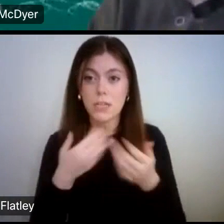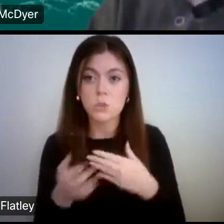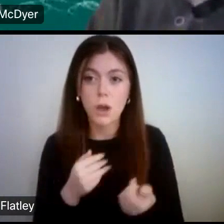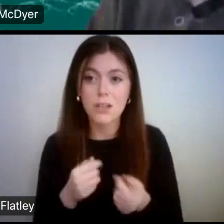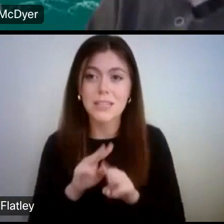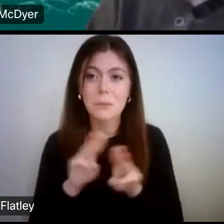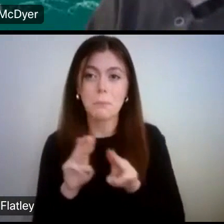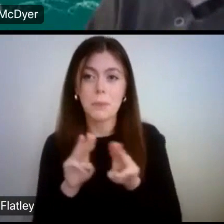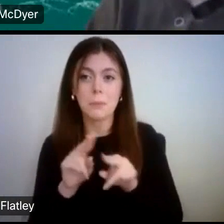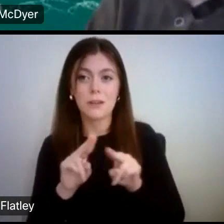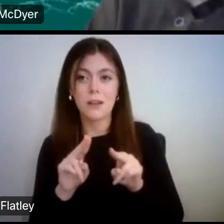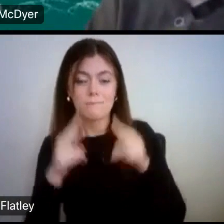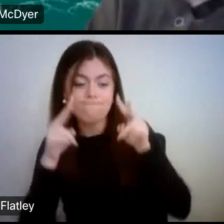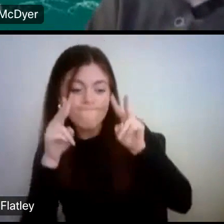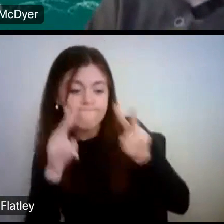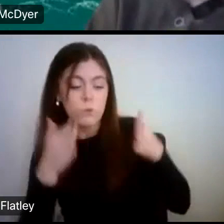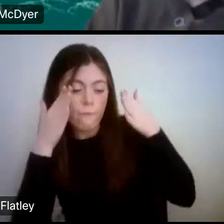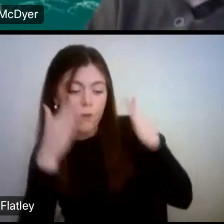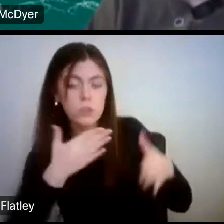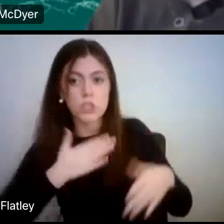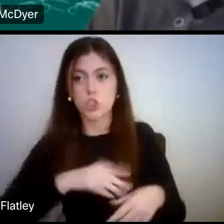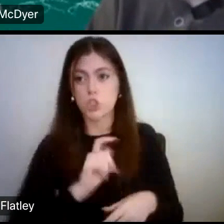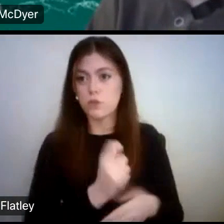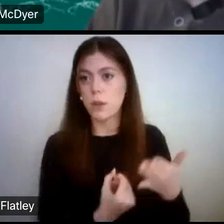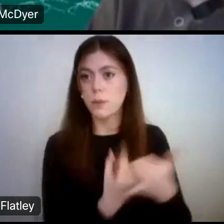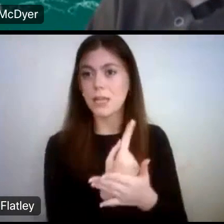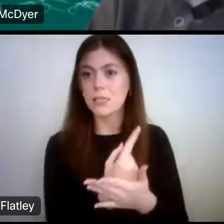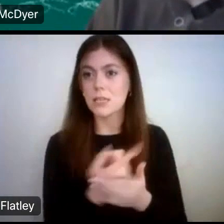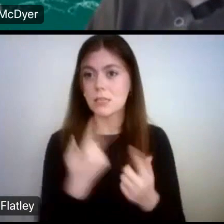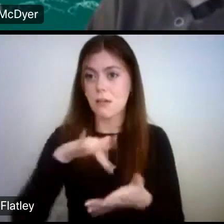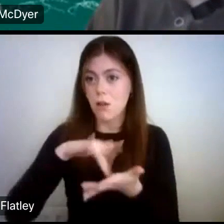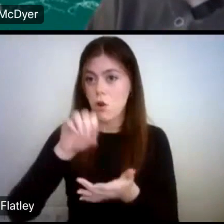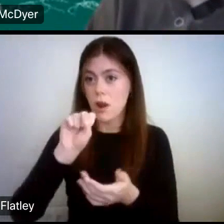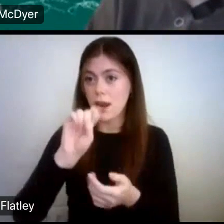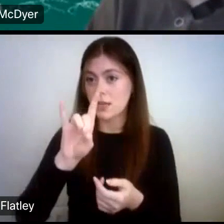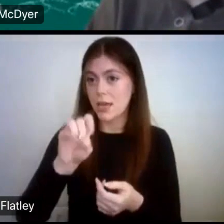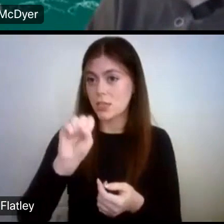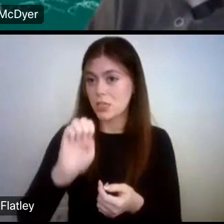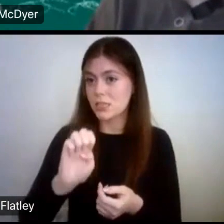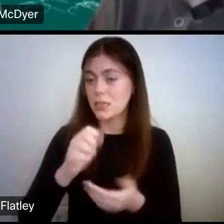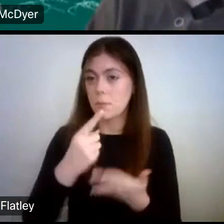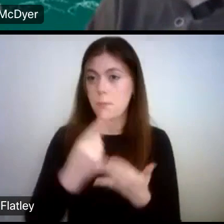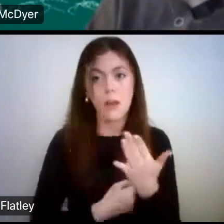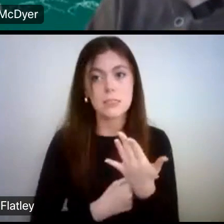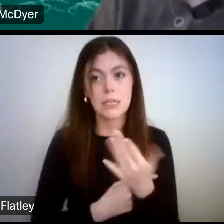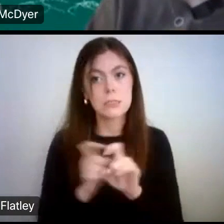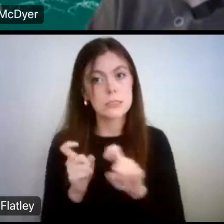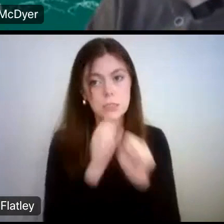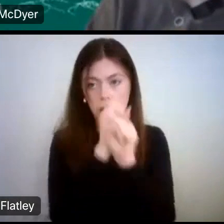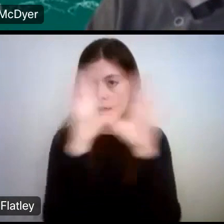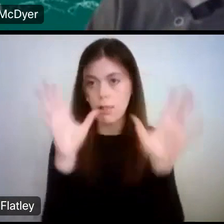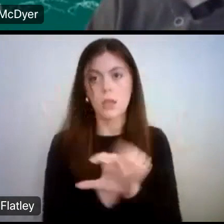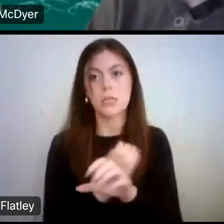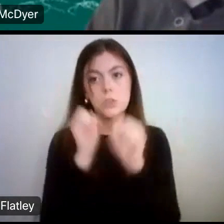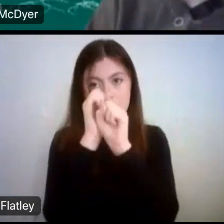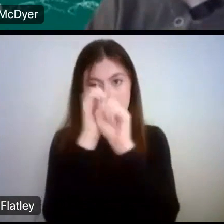the notifiable incidents. Our HSE policy is still very clear, you know, particularly where there was moderate harm or